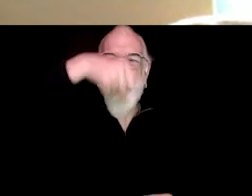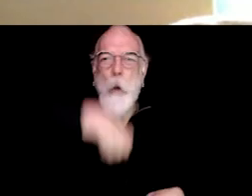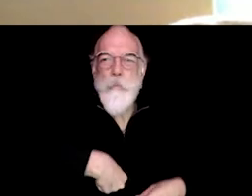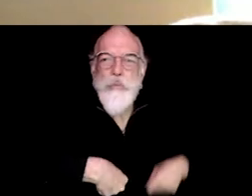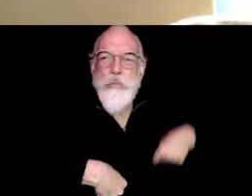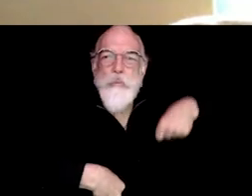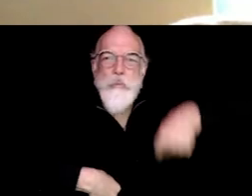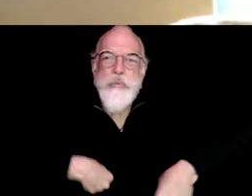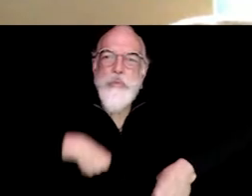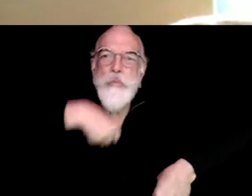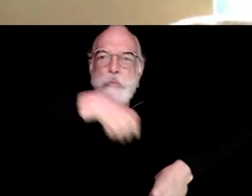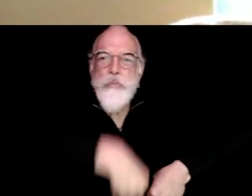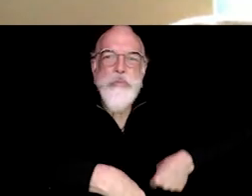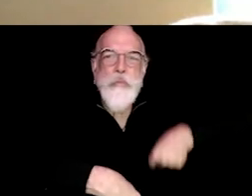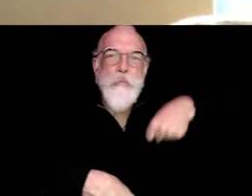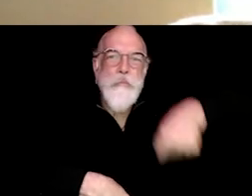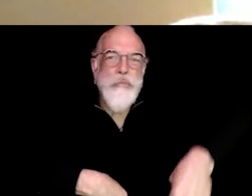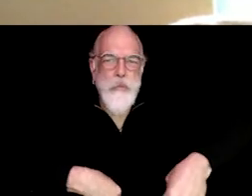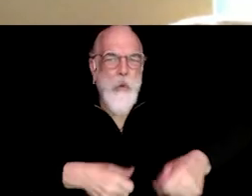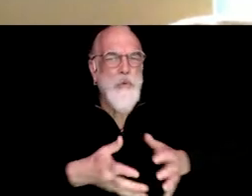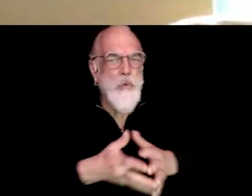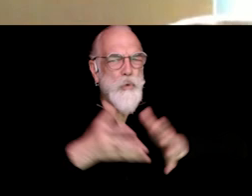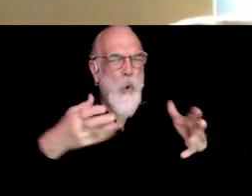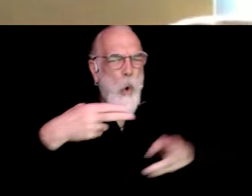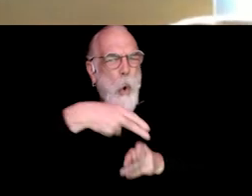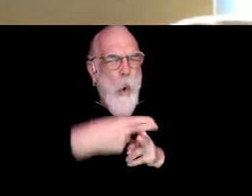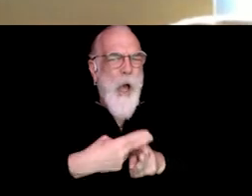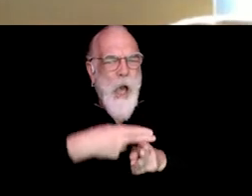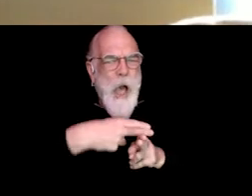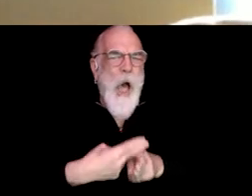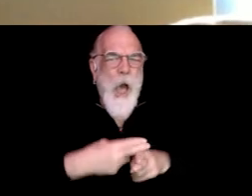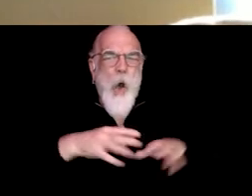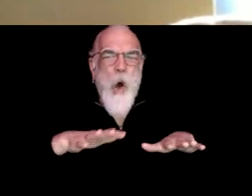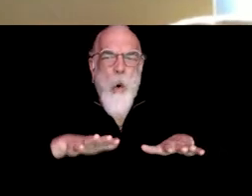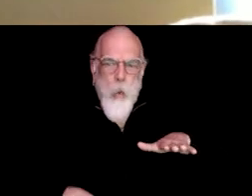bison. And so the weight of them